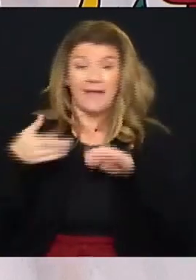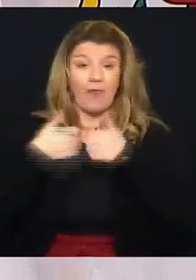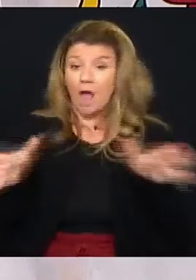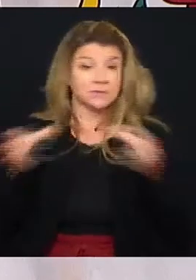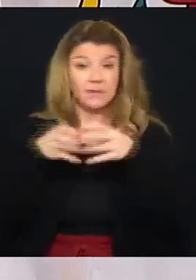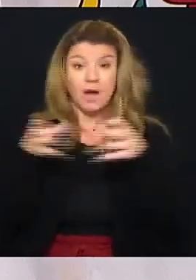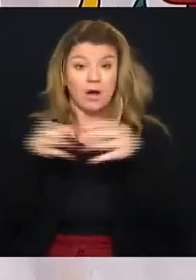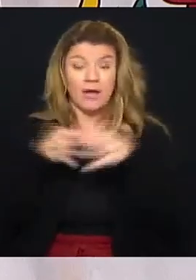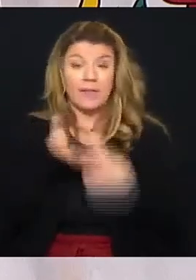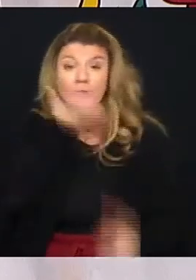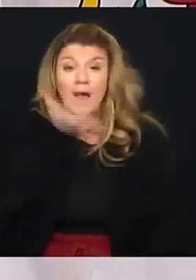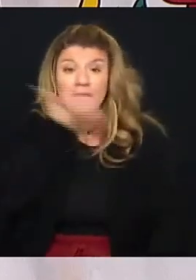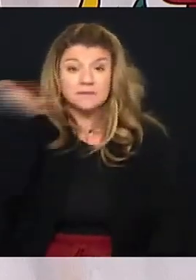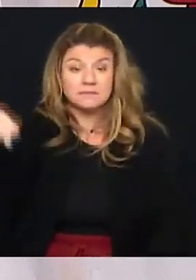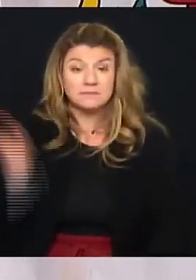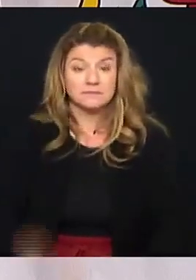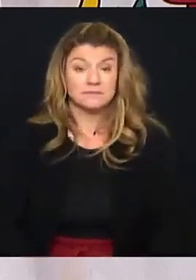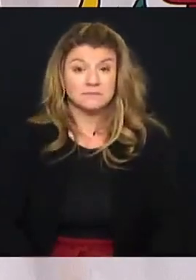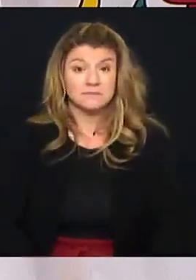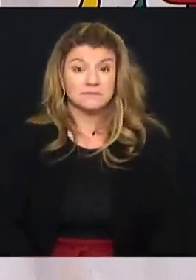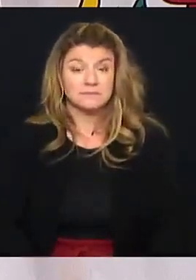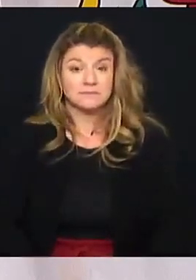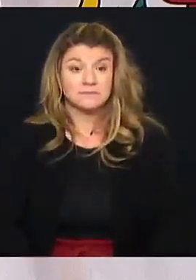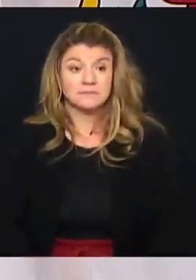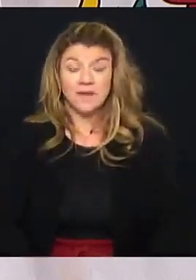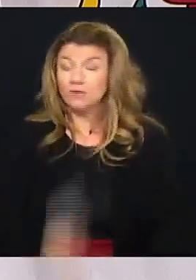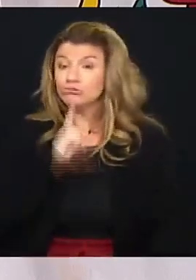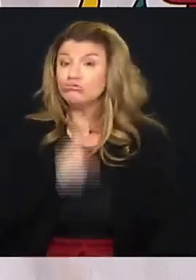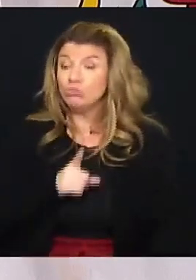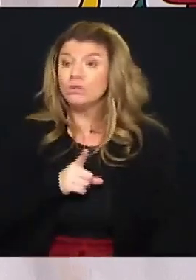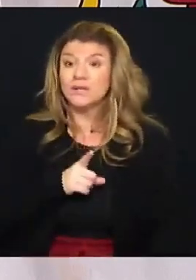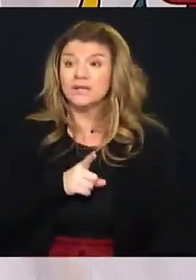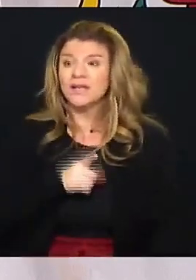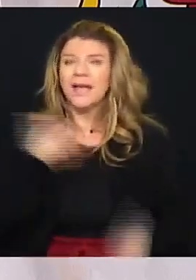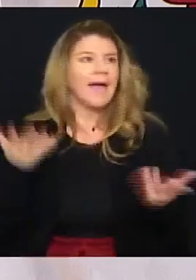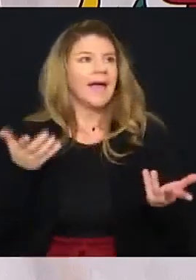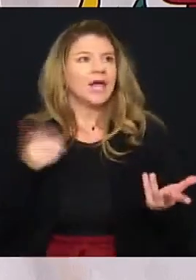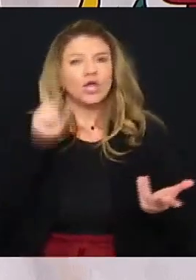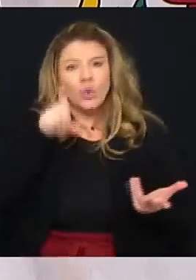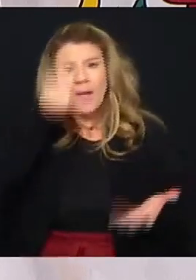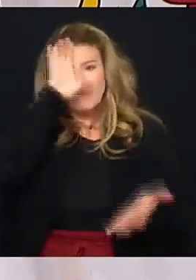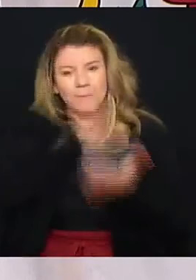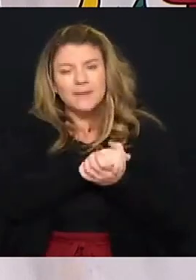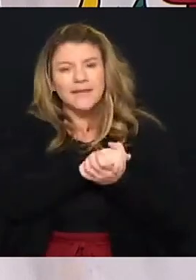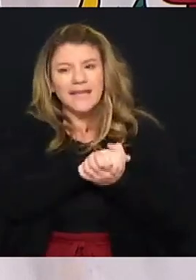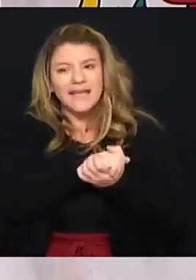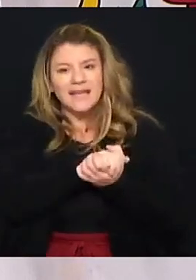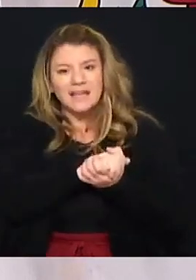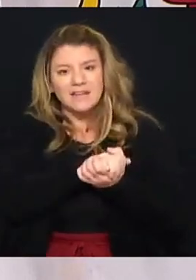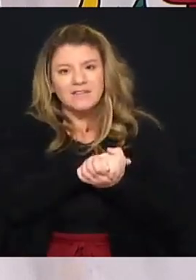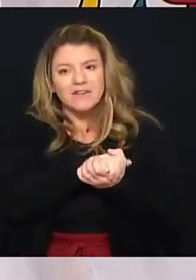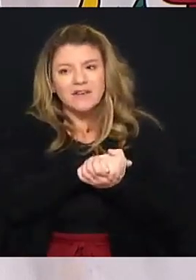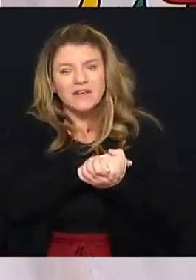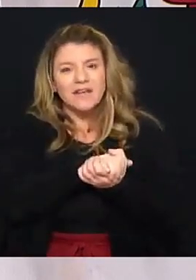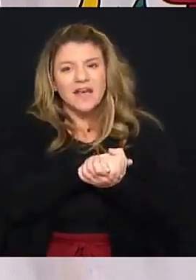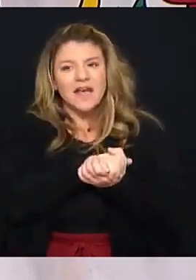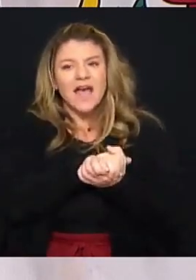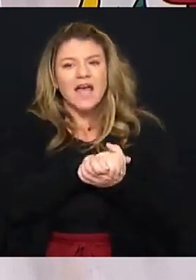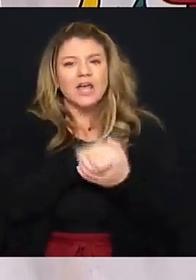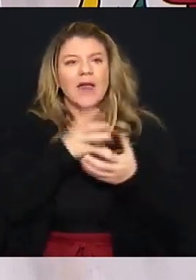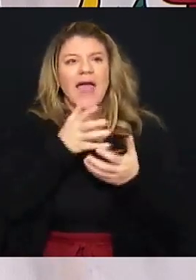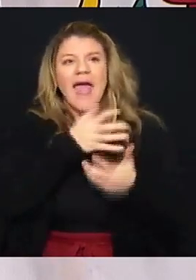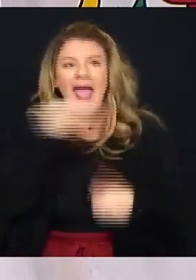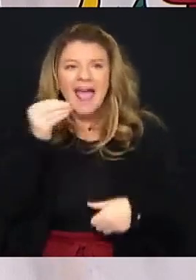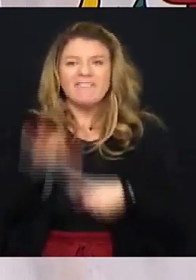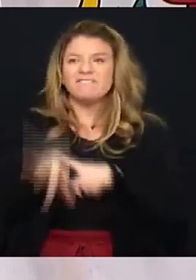in high weeds. And really, at the end of the day, you got to have leaders that want the ball. And I've